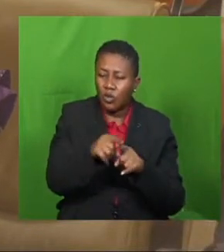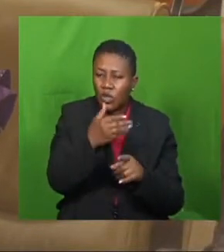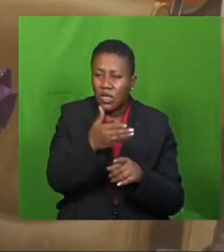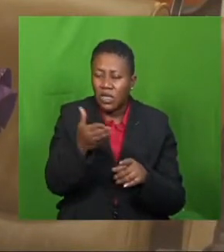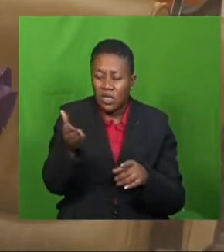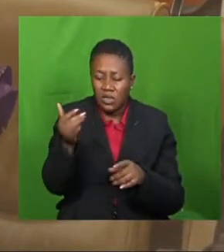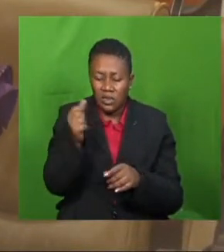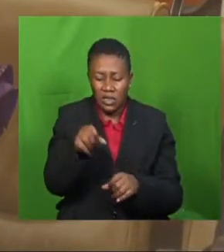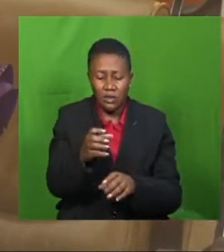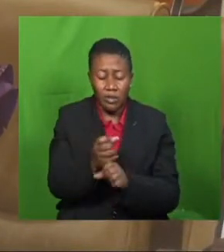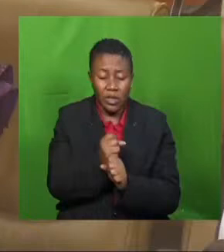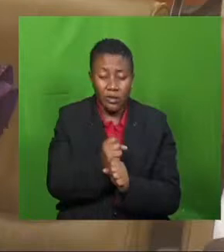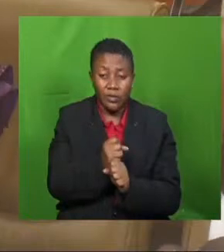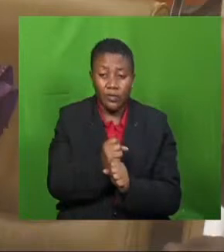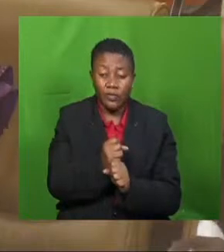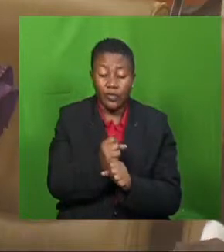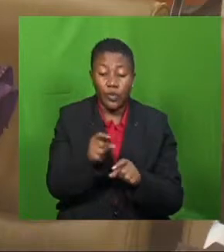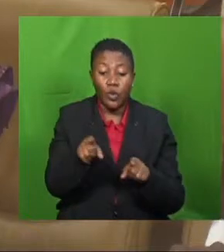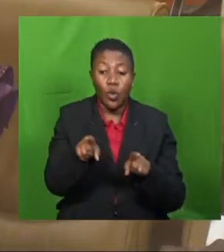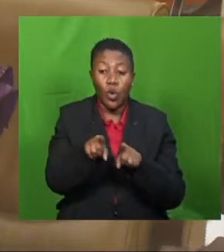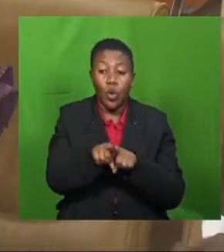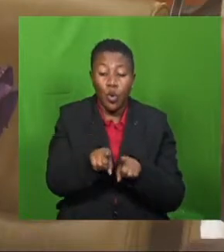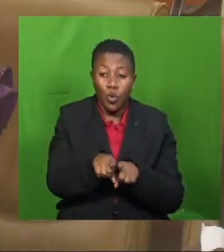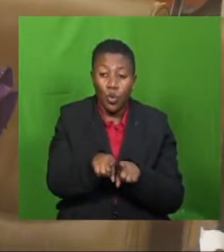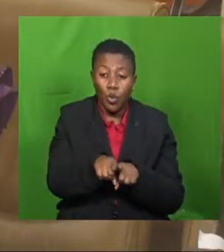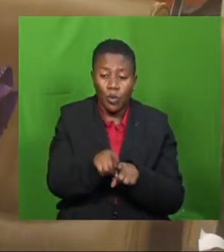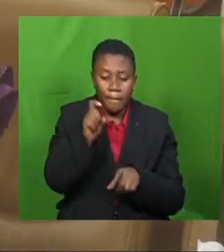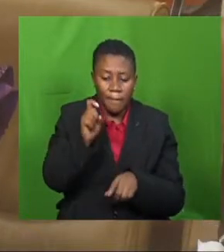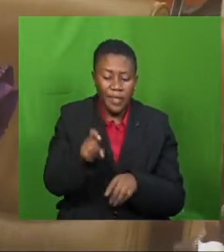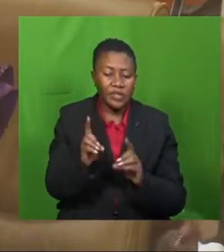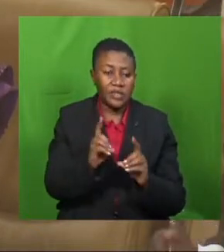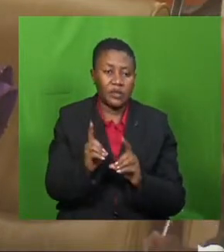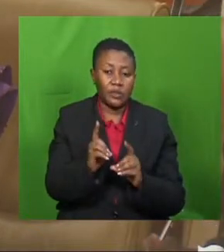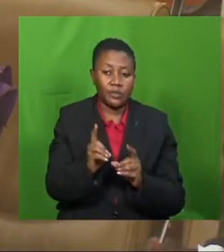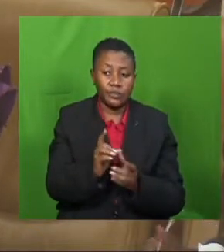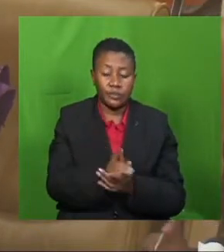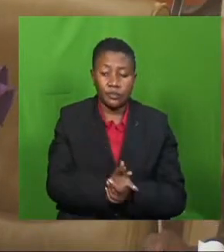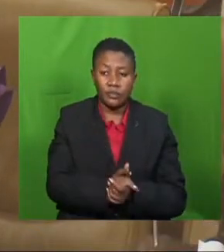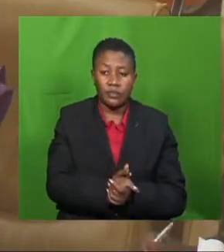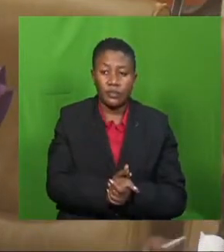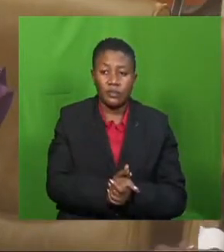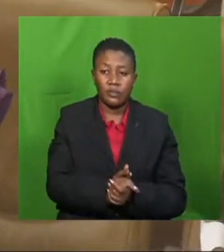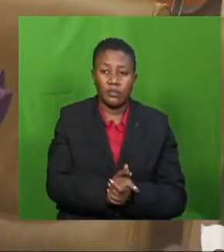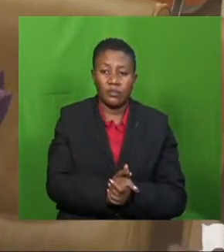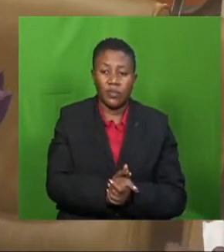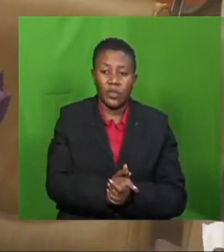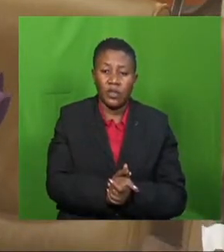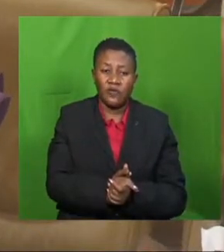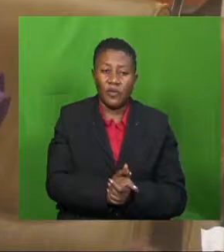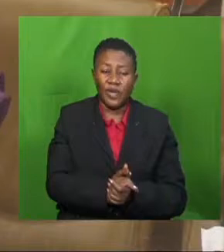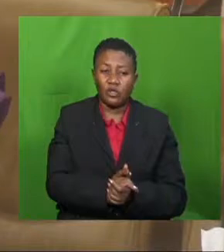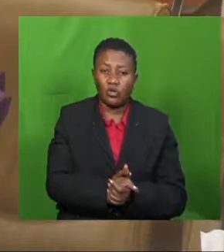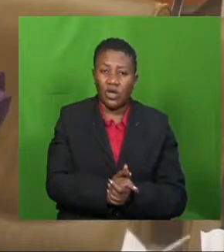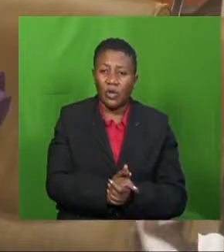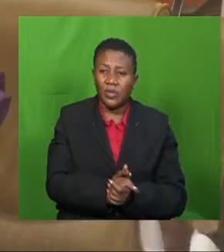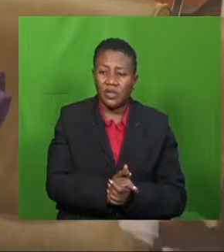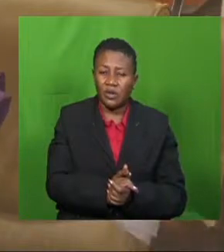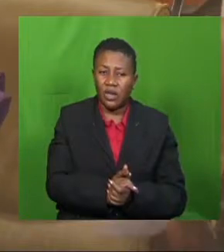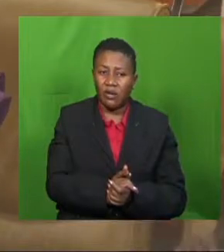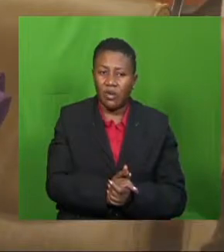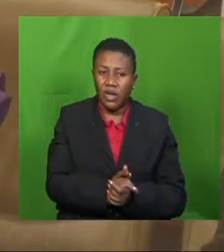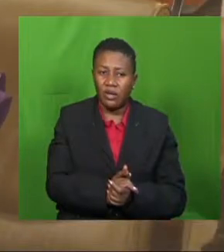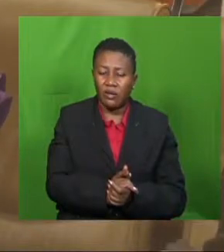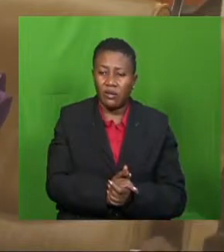produced. That also needs to be done. Mr. Speaker, our customs, various